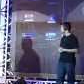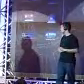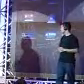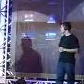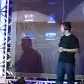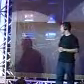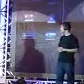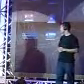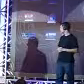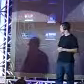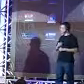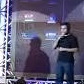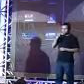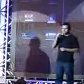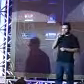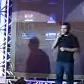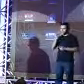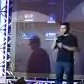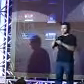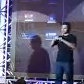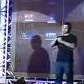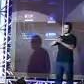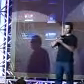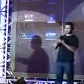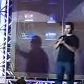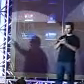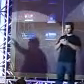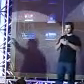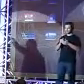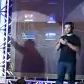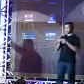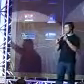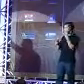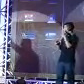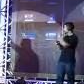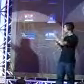the inserted picture is in the way. But look,